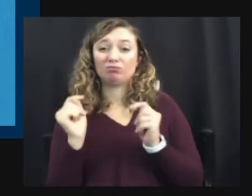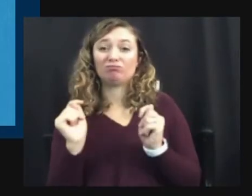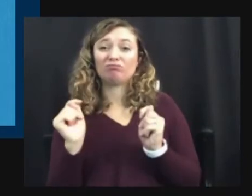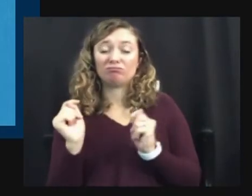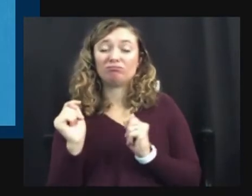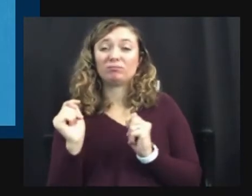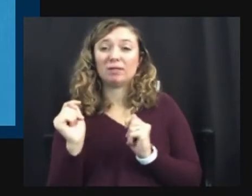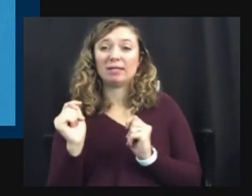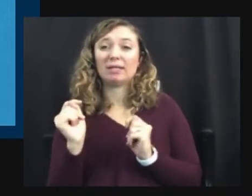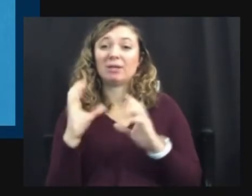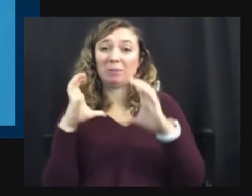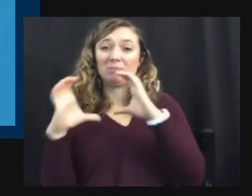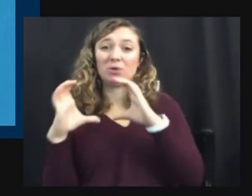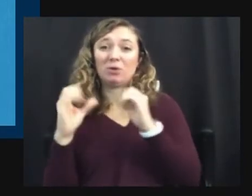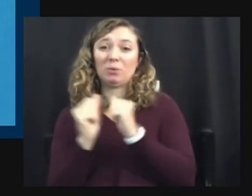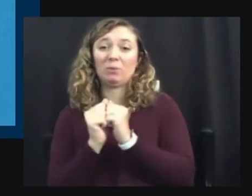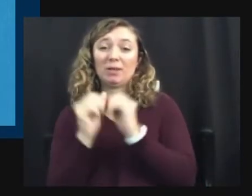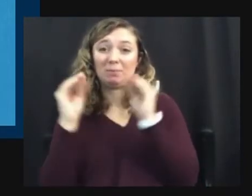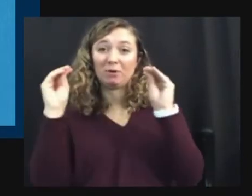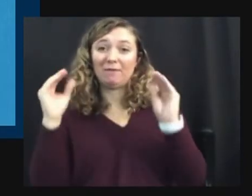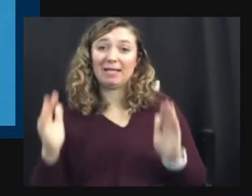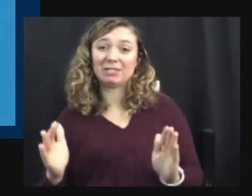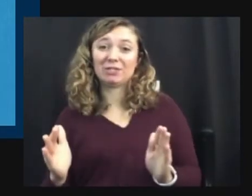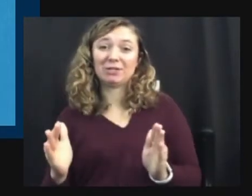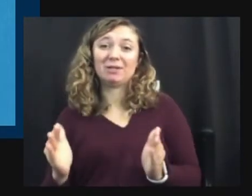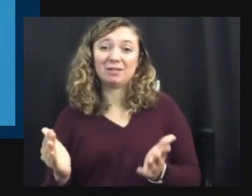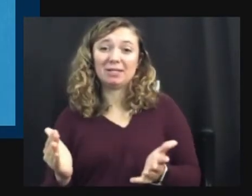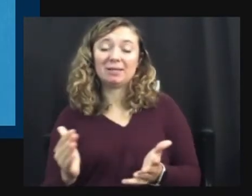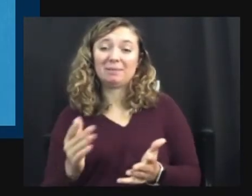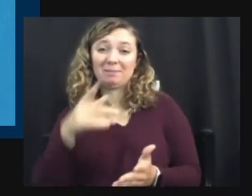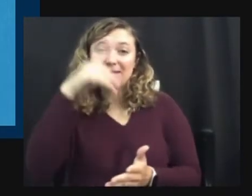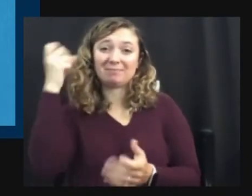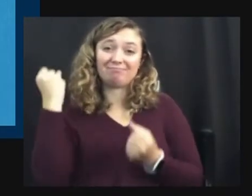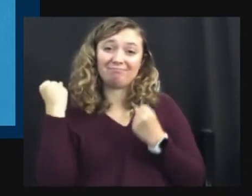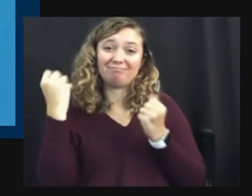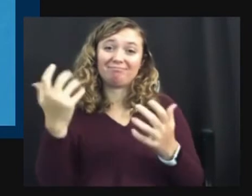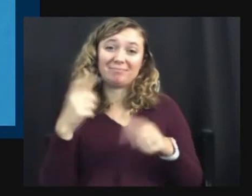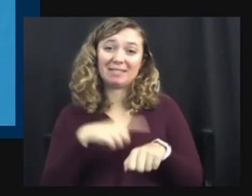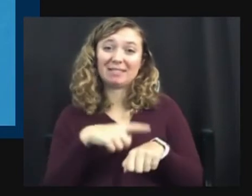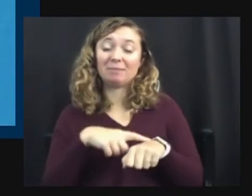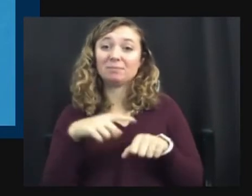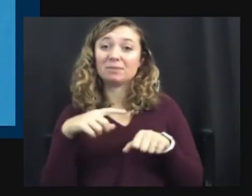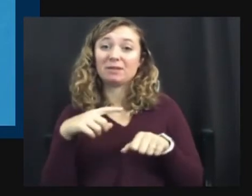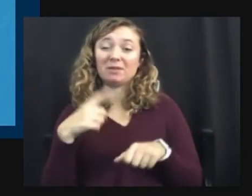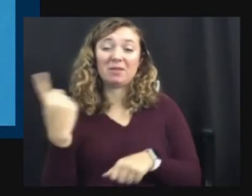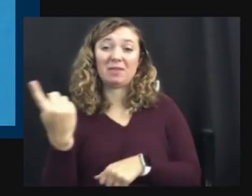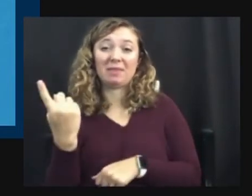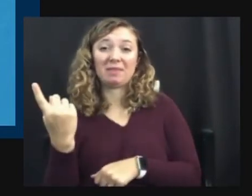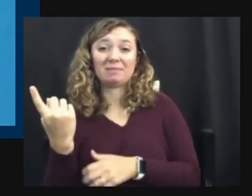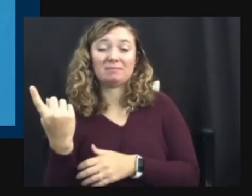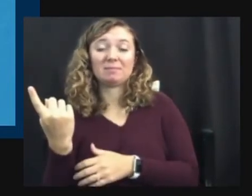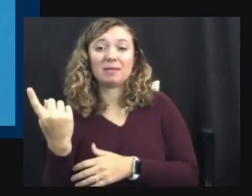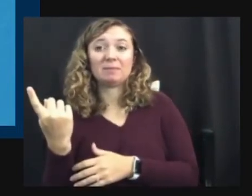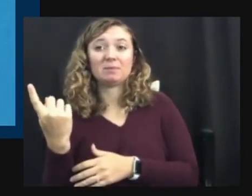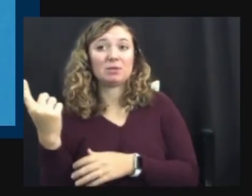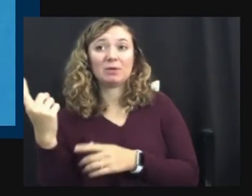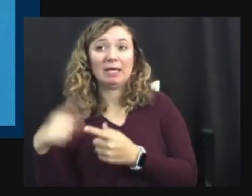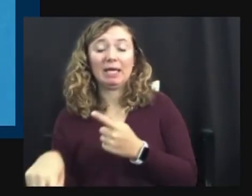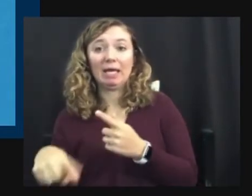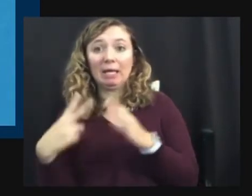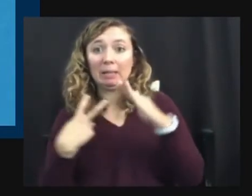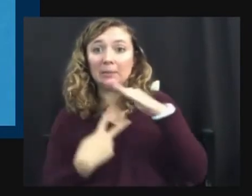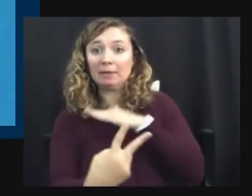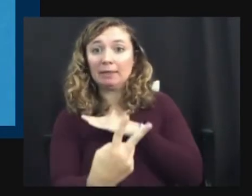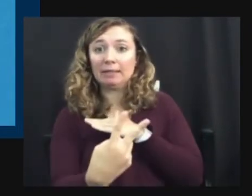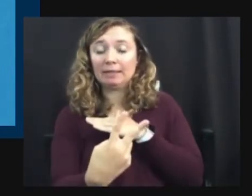to communicate with your professors, because a lot of times there are things that you can't predict for and get a